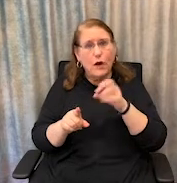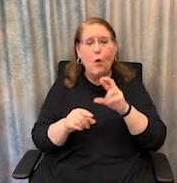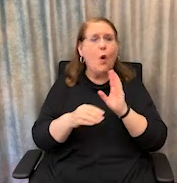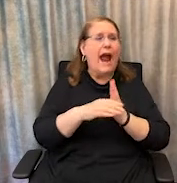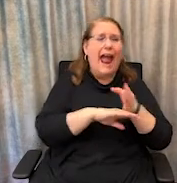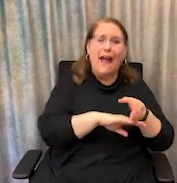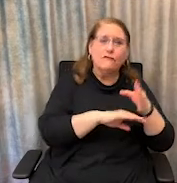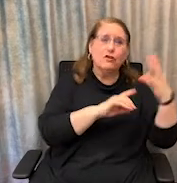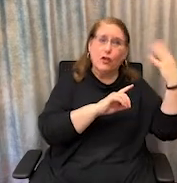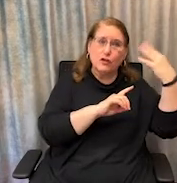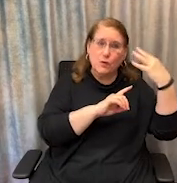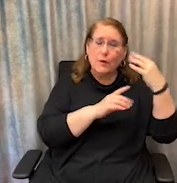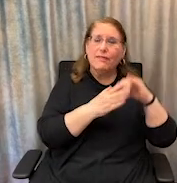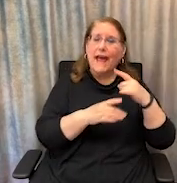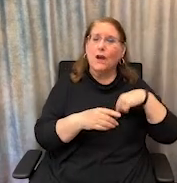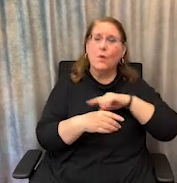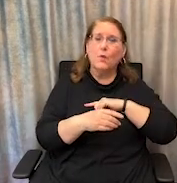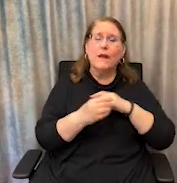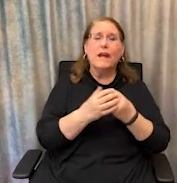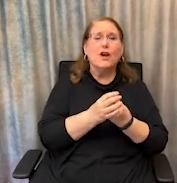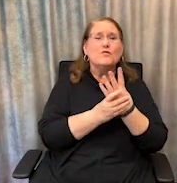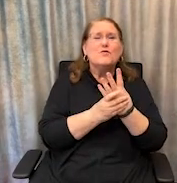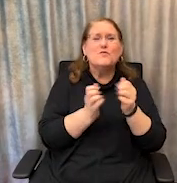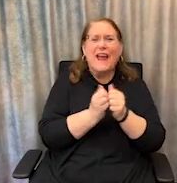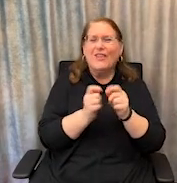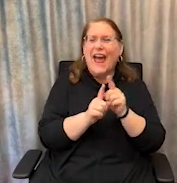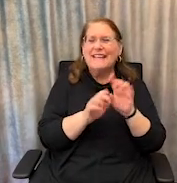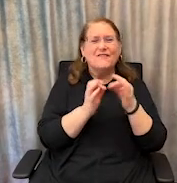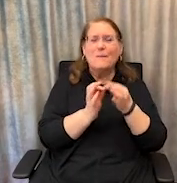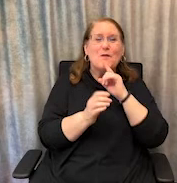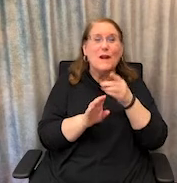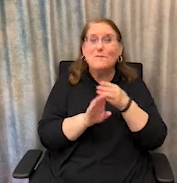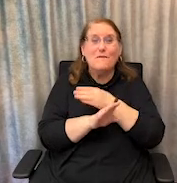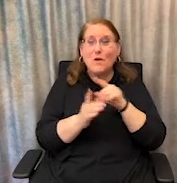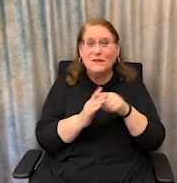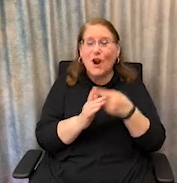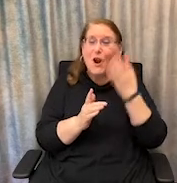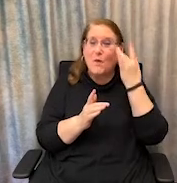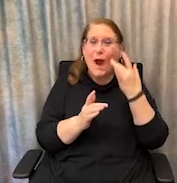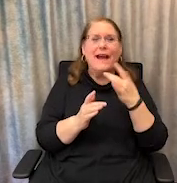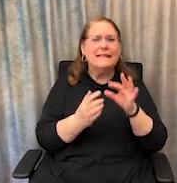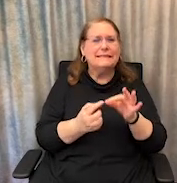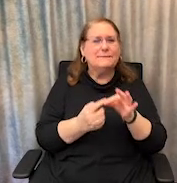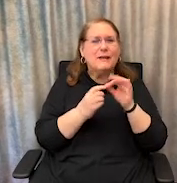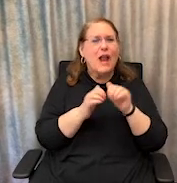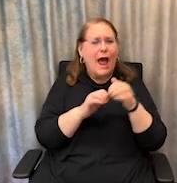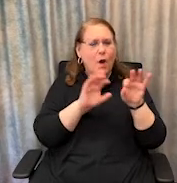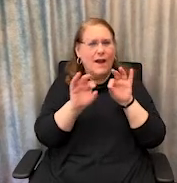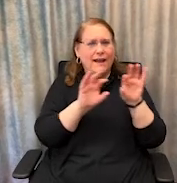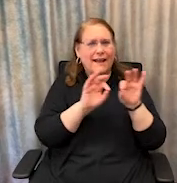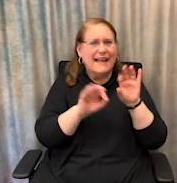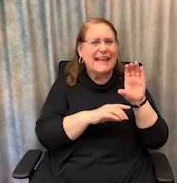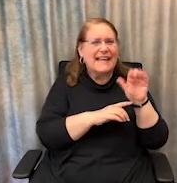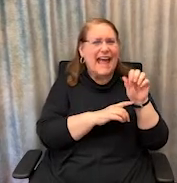shoot that we grew together as a family. It was even before we started shooting. Mm-hmm. And the reason for that was the special casting process